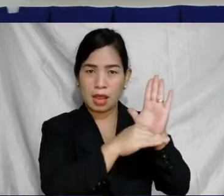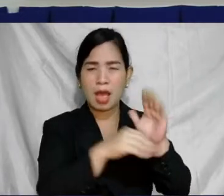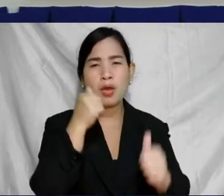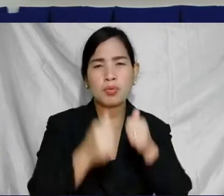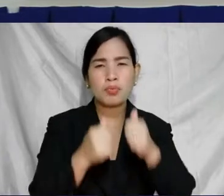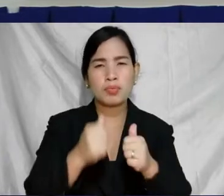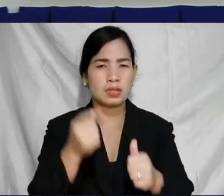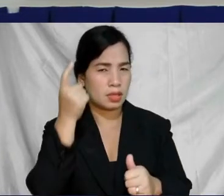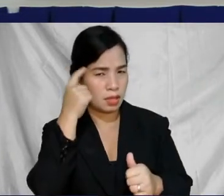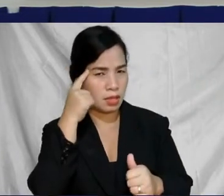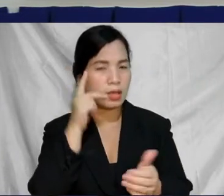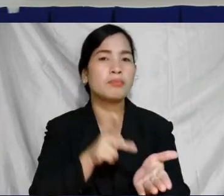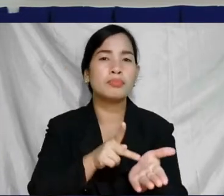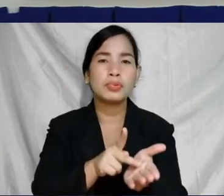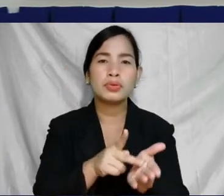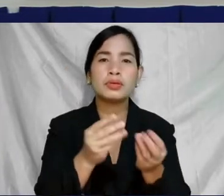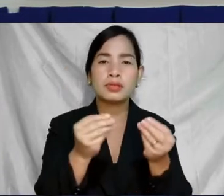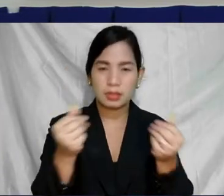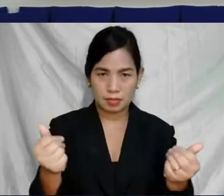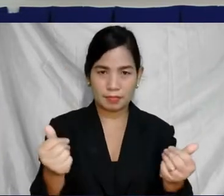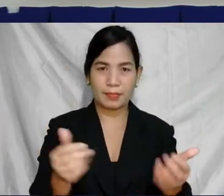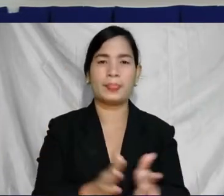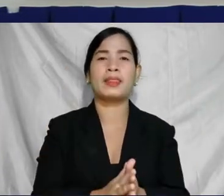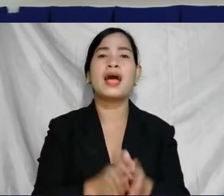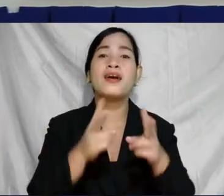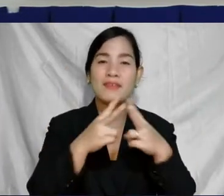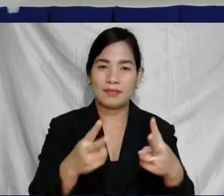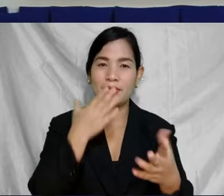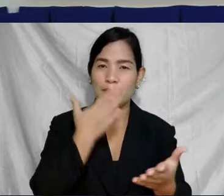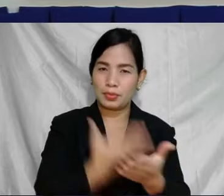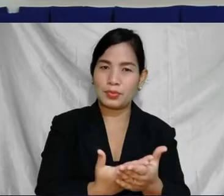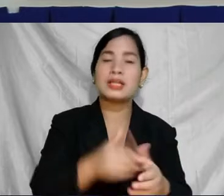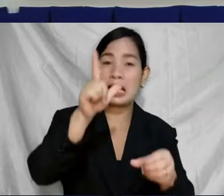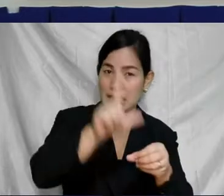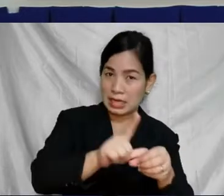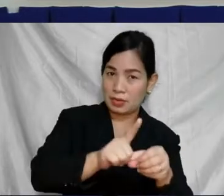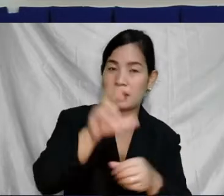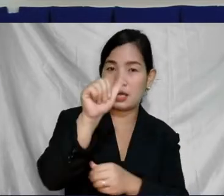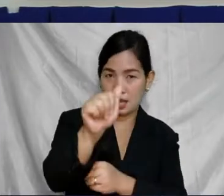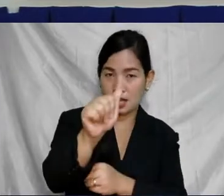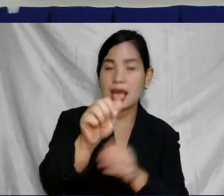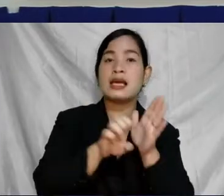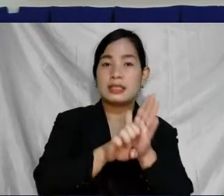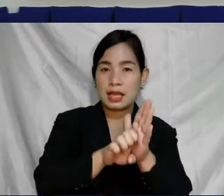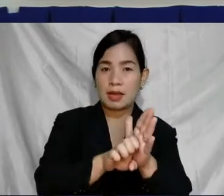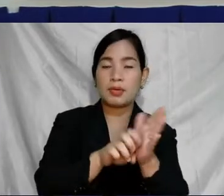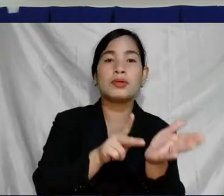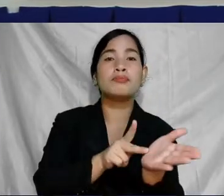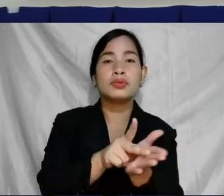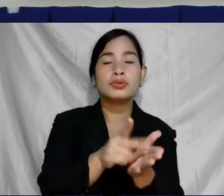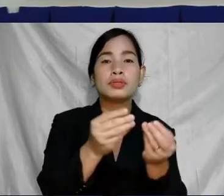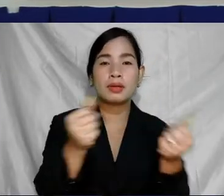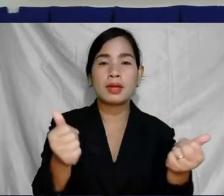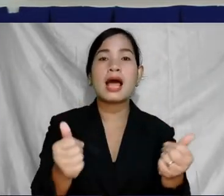substance? Very good! Liquid A is an example of a pure substance, while liquid B is an example